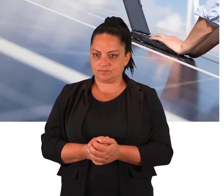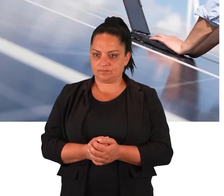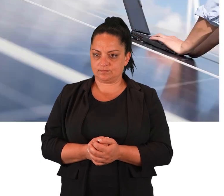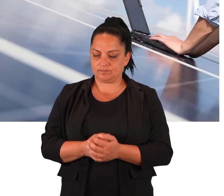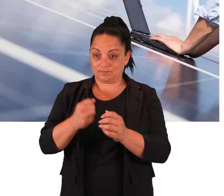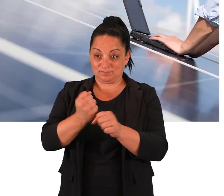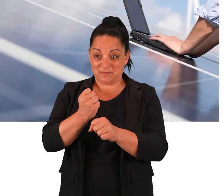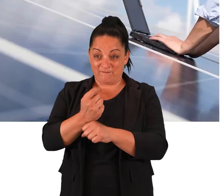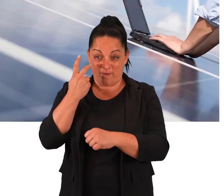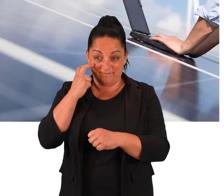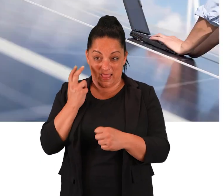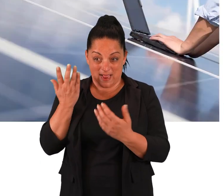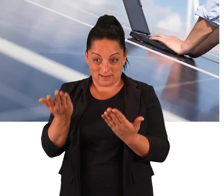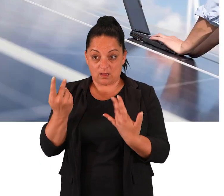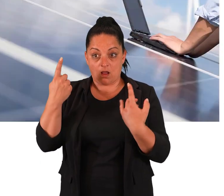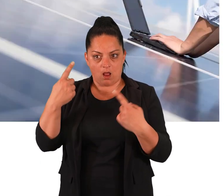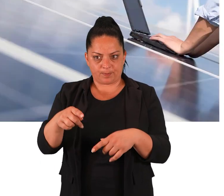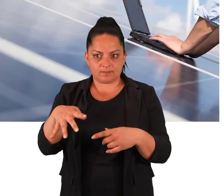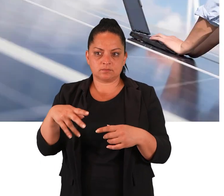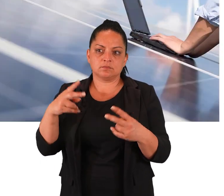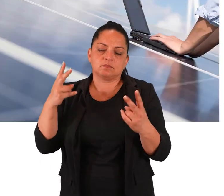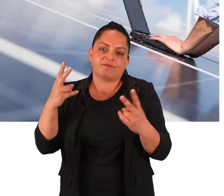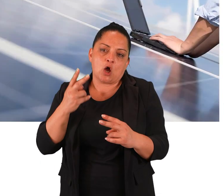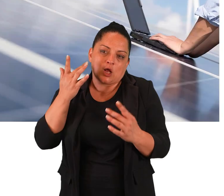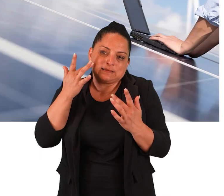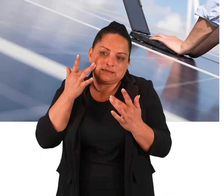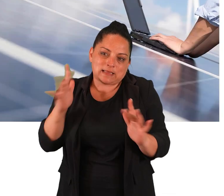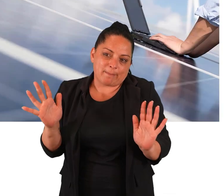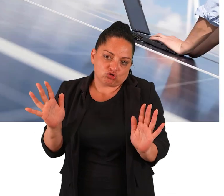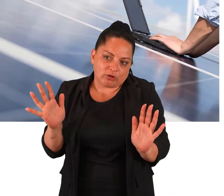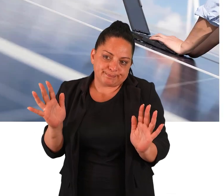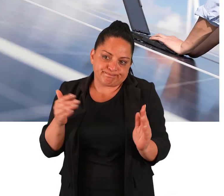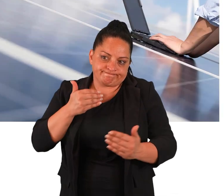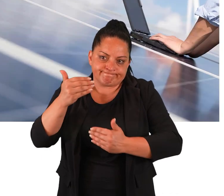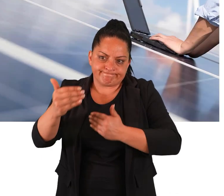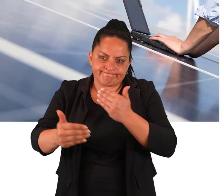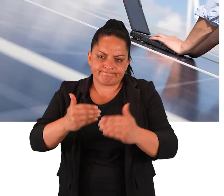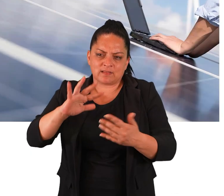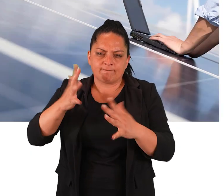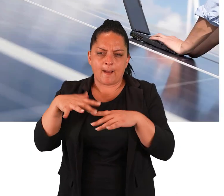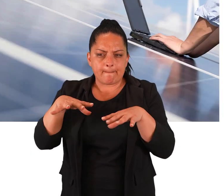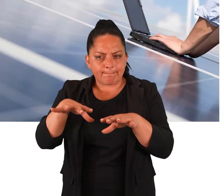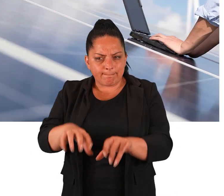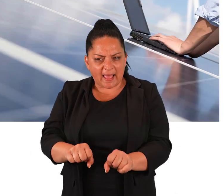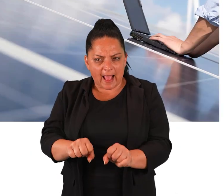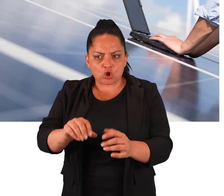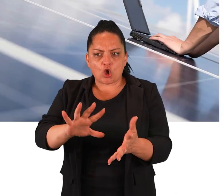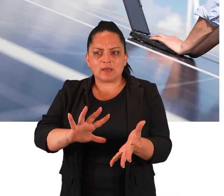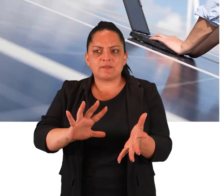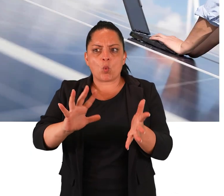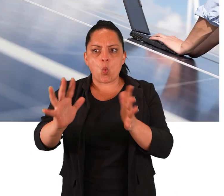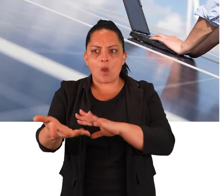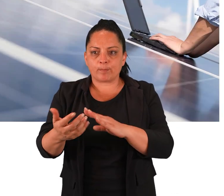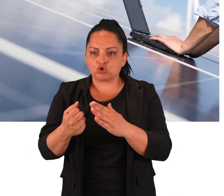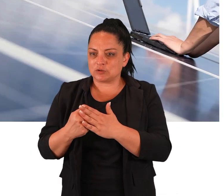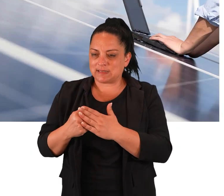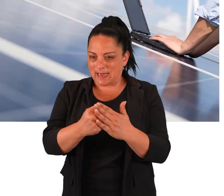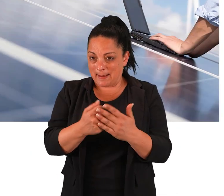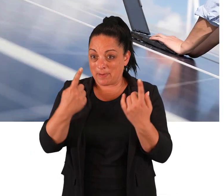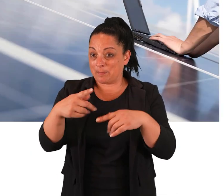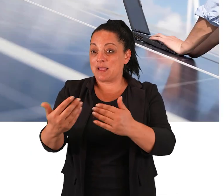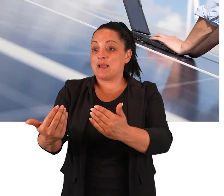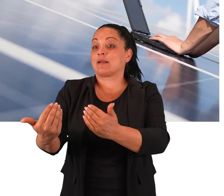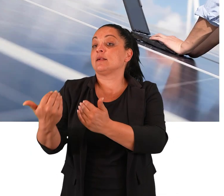Green jobs, in this sense, are more than just careers. They represent a commitment to sustainable development and